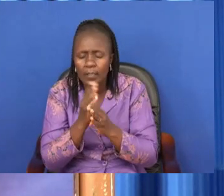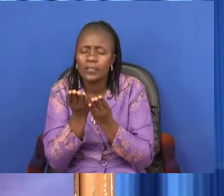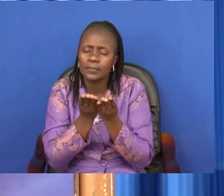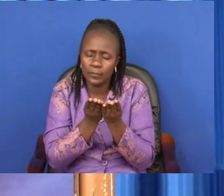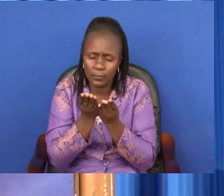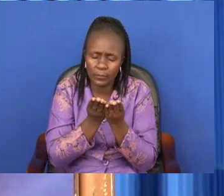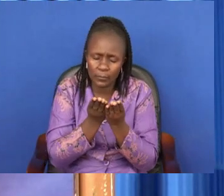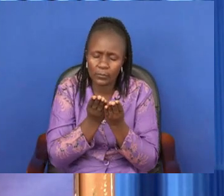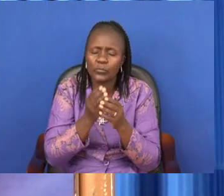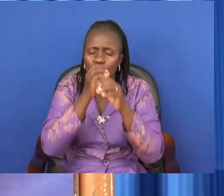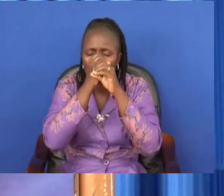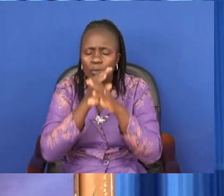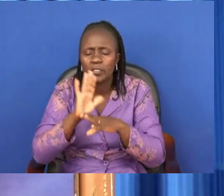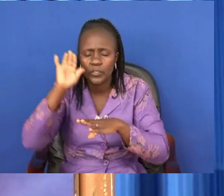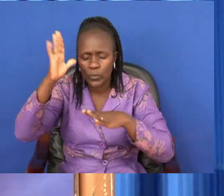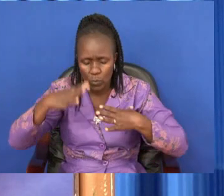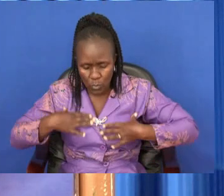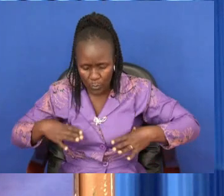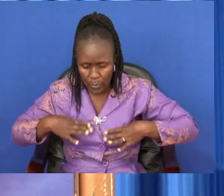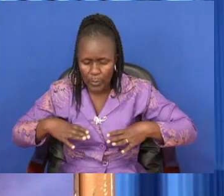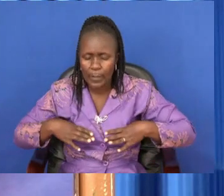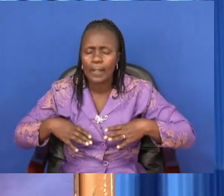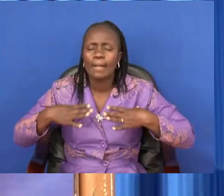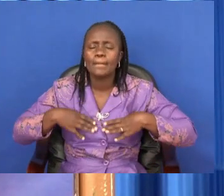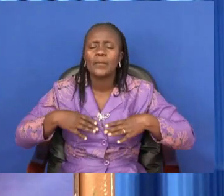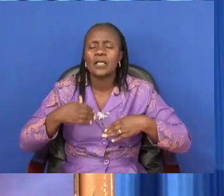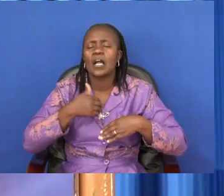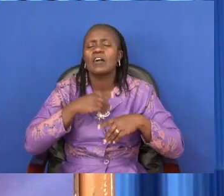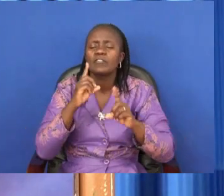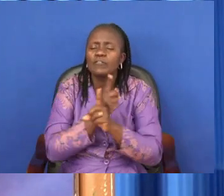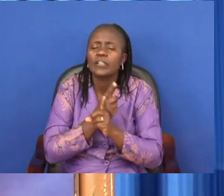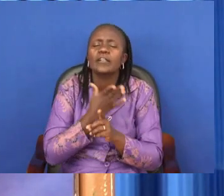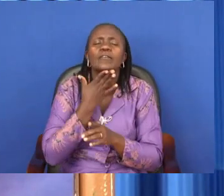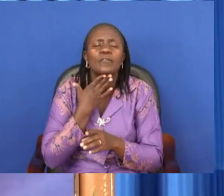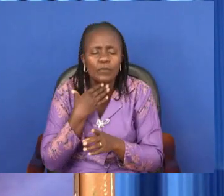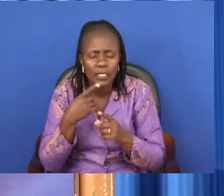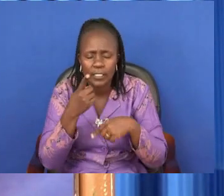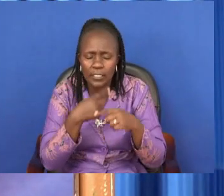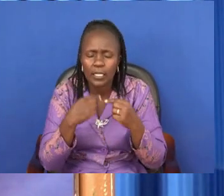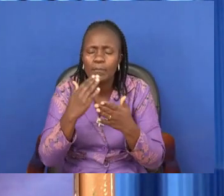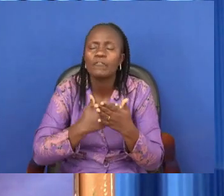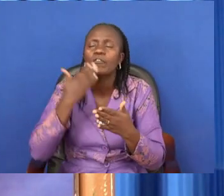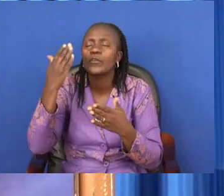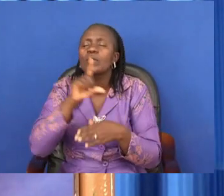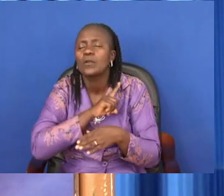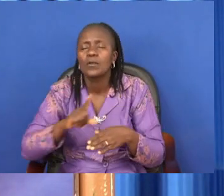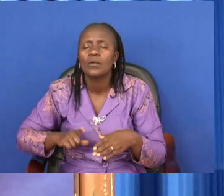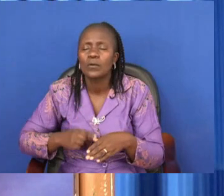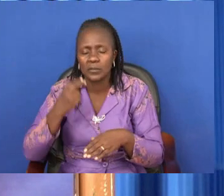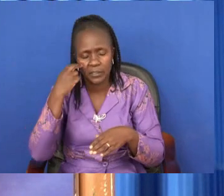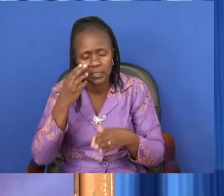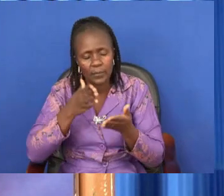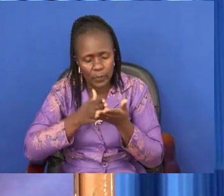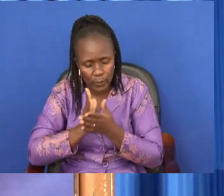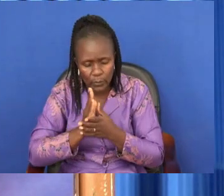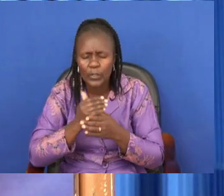service, you'll bless your people who have various needs. As they come before you, Lord, consider their needs.